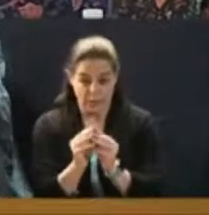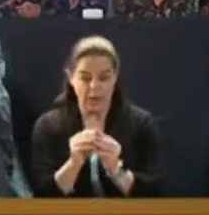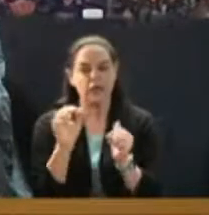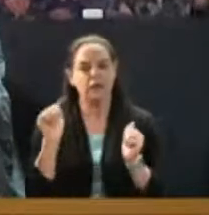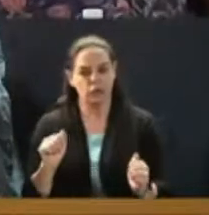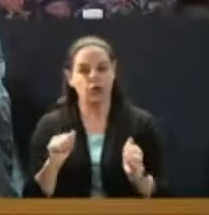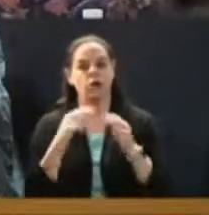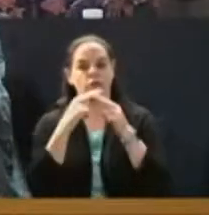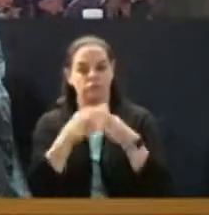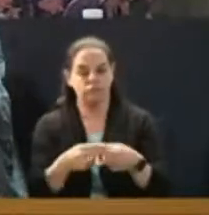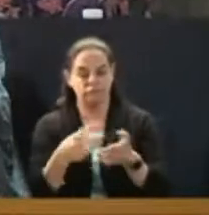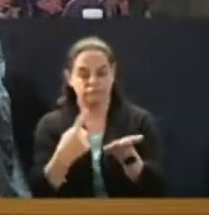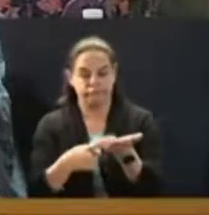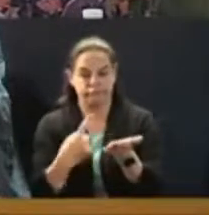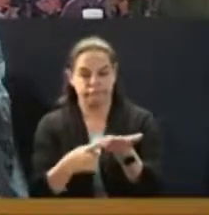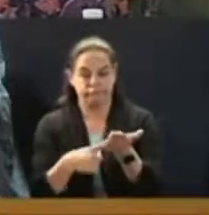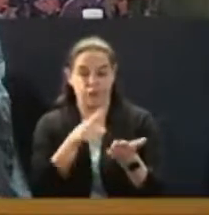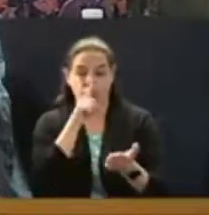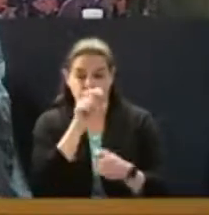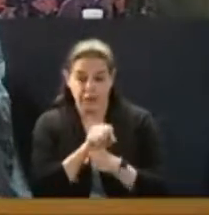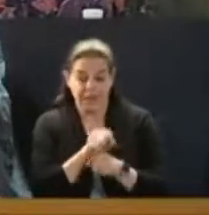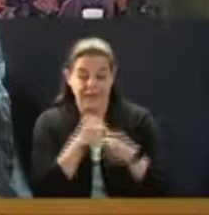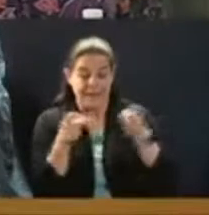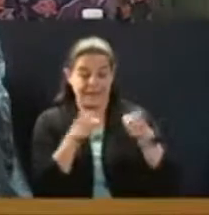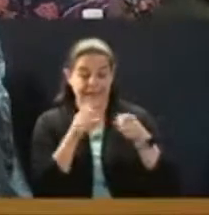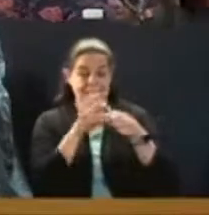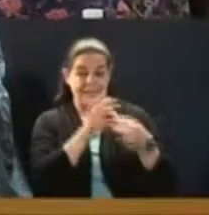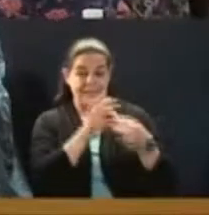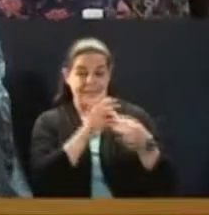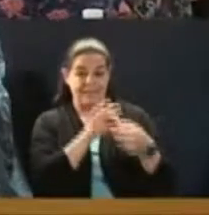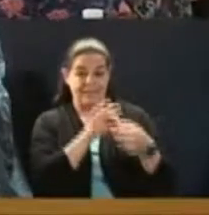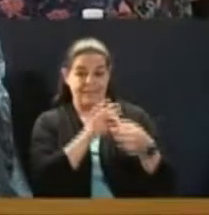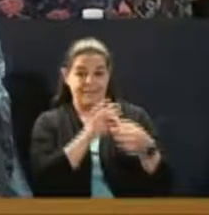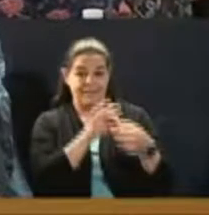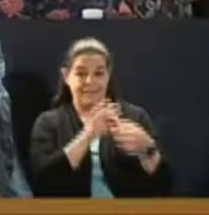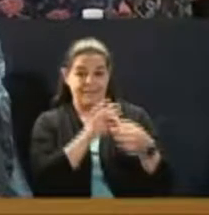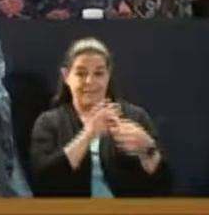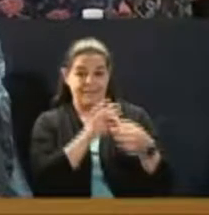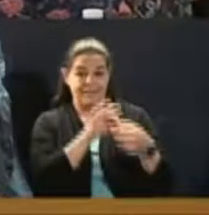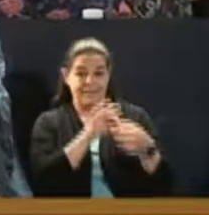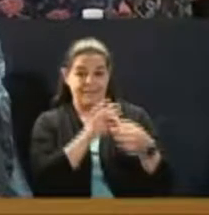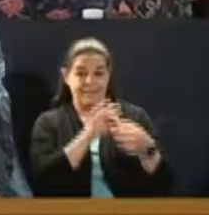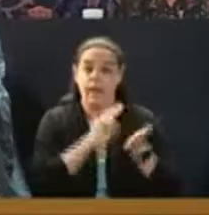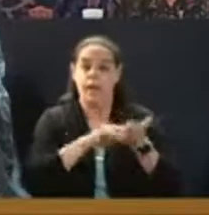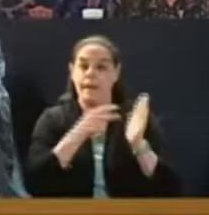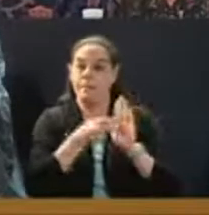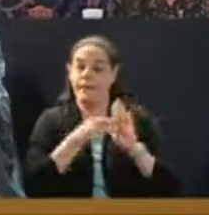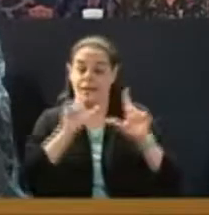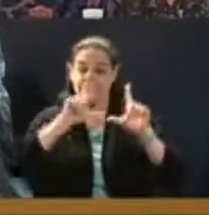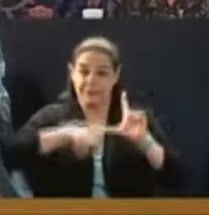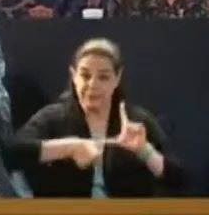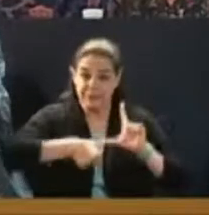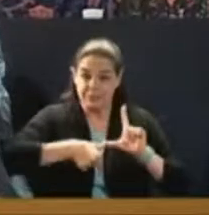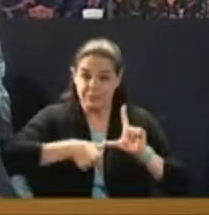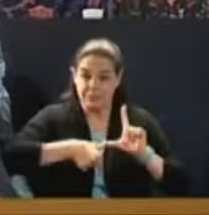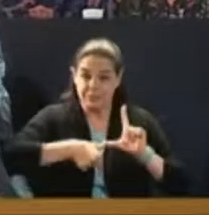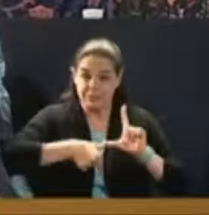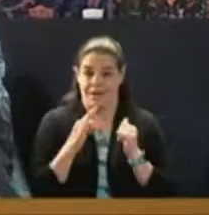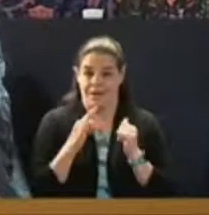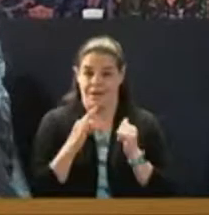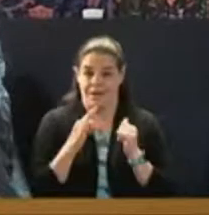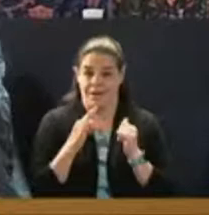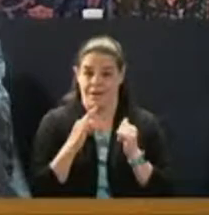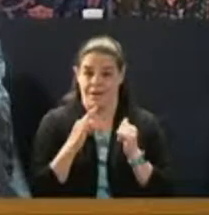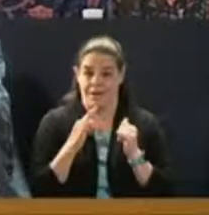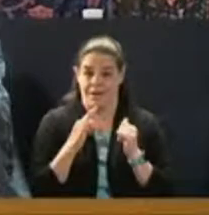up and talk about actually dealing with the governor asked for, which is sunsetting it at the end of the month.